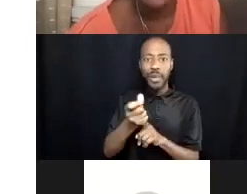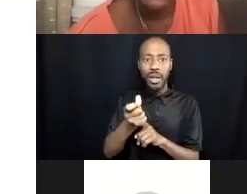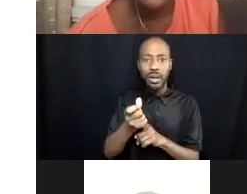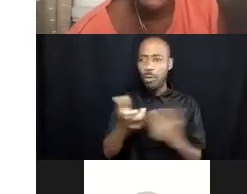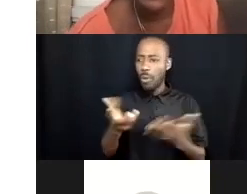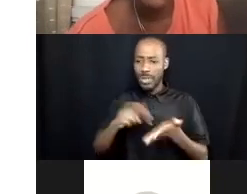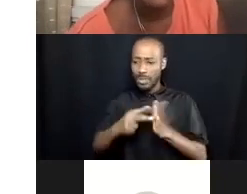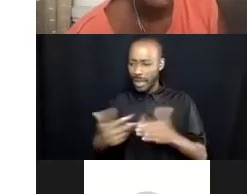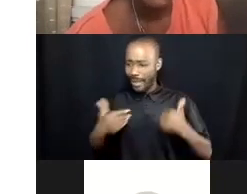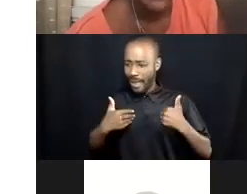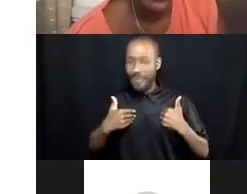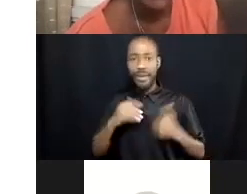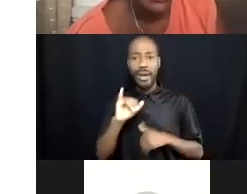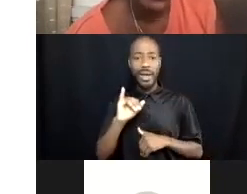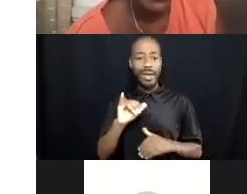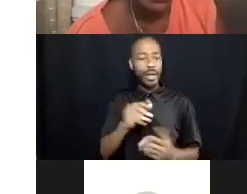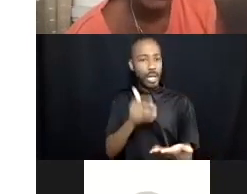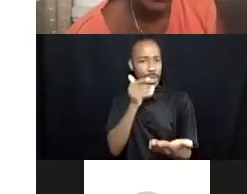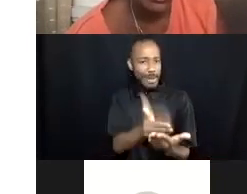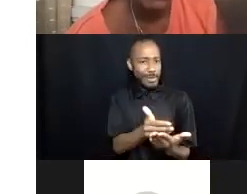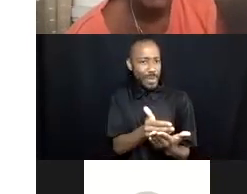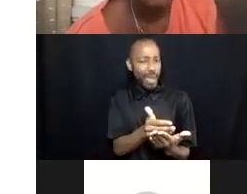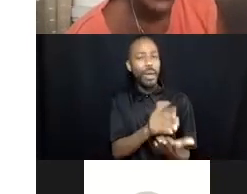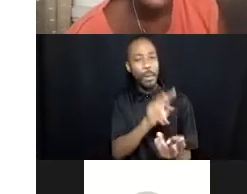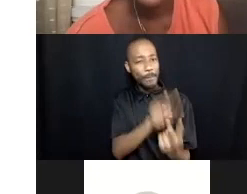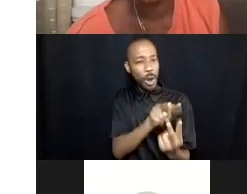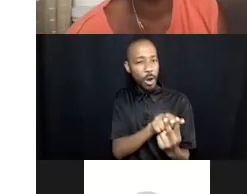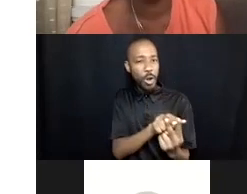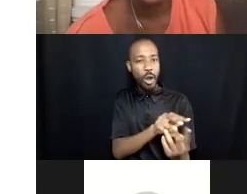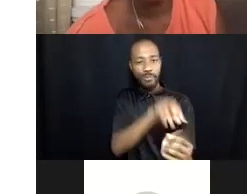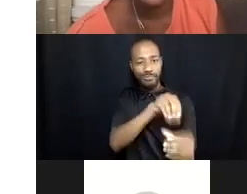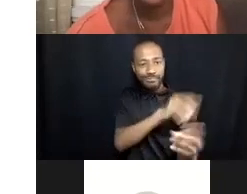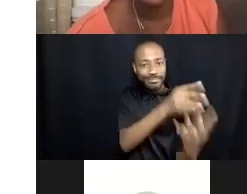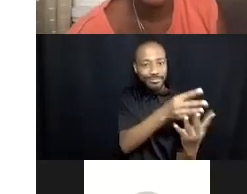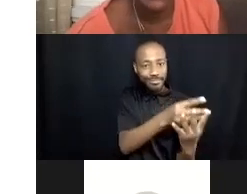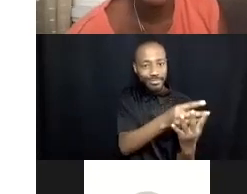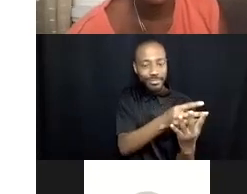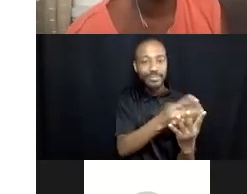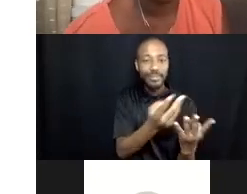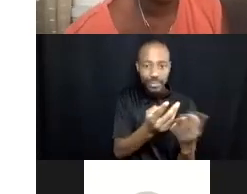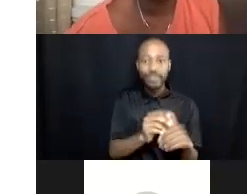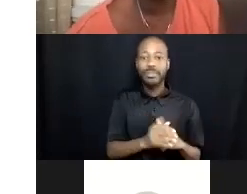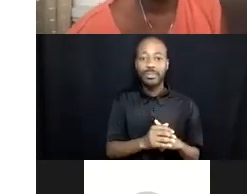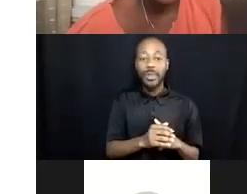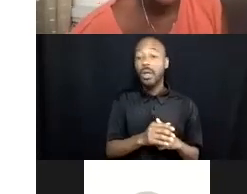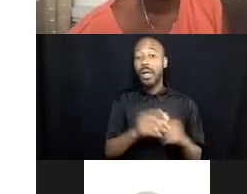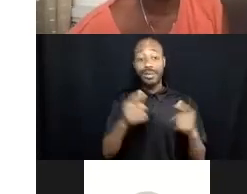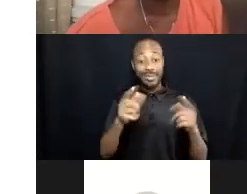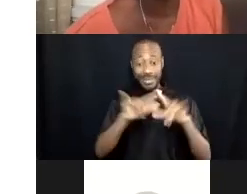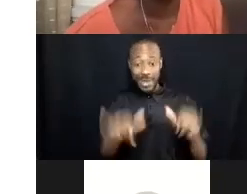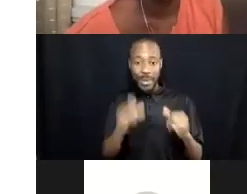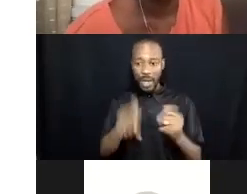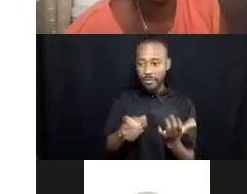intimate partner inside? When I think about intentionally navigating a space of incarceration with